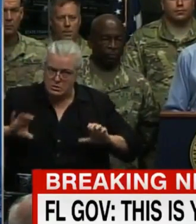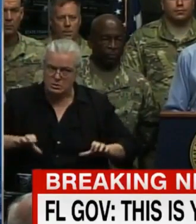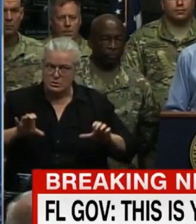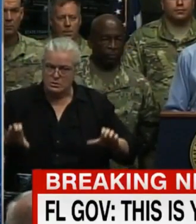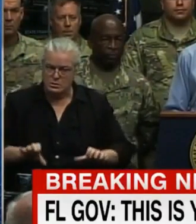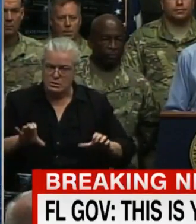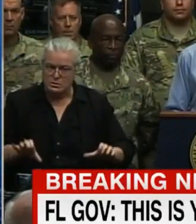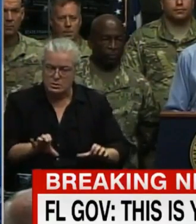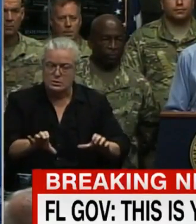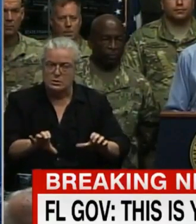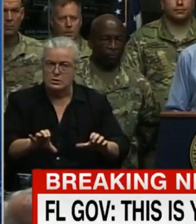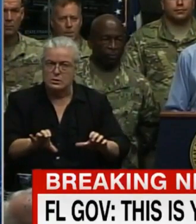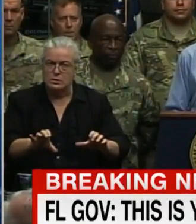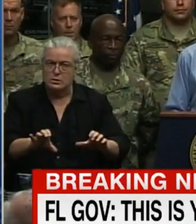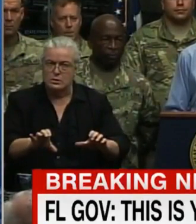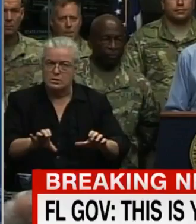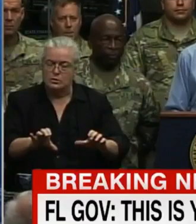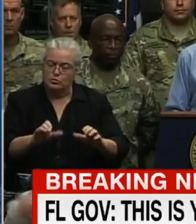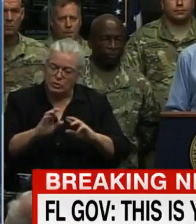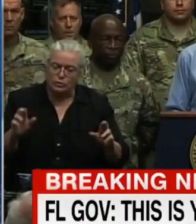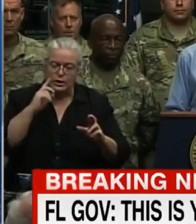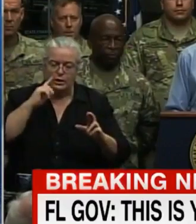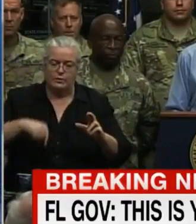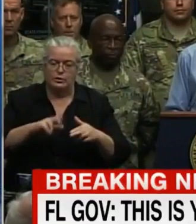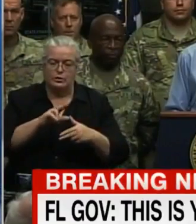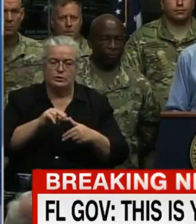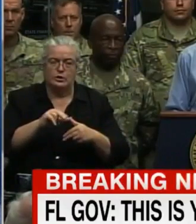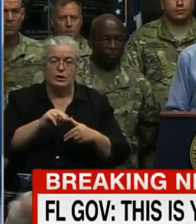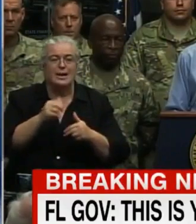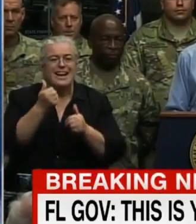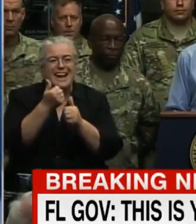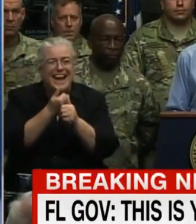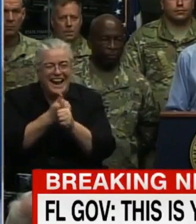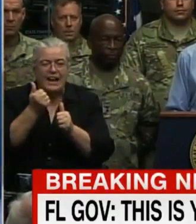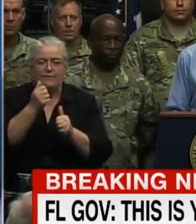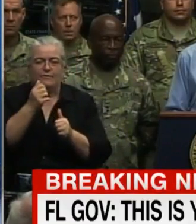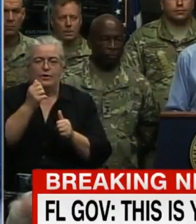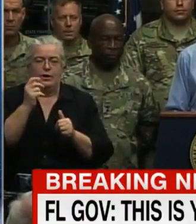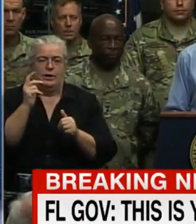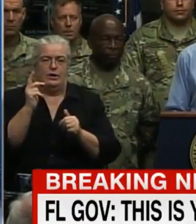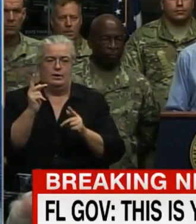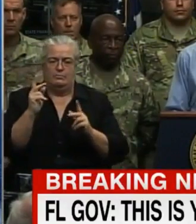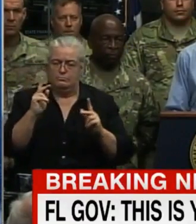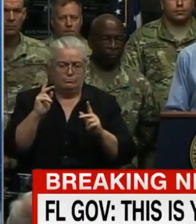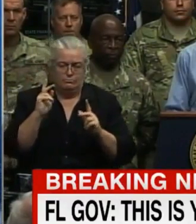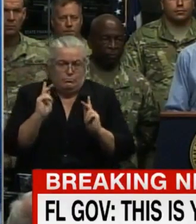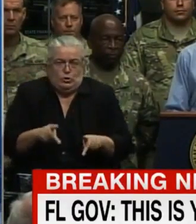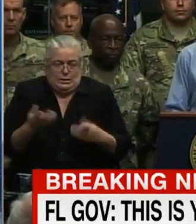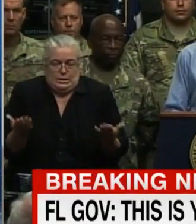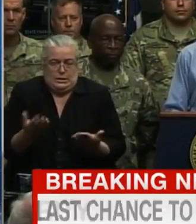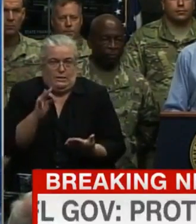it's upon us. Every Floridian should take this seriously and be aggressive to protect their family.